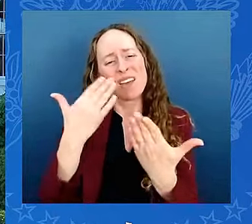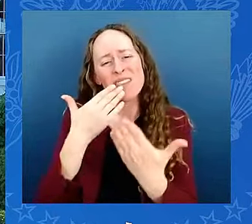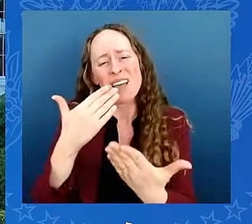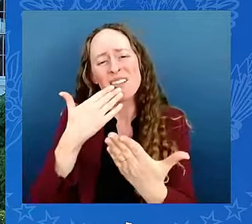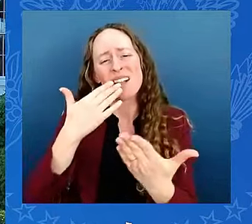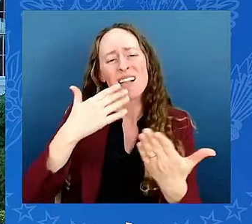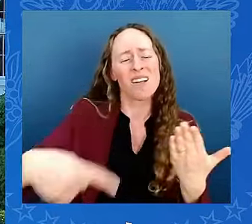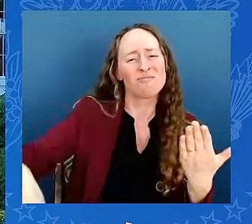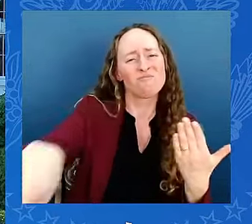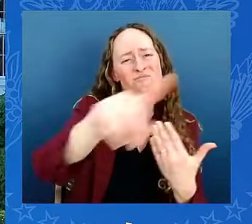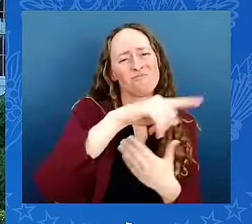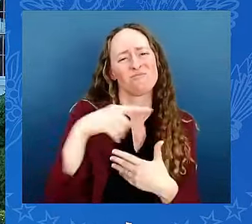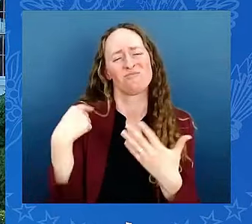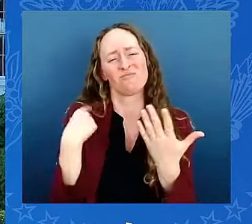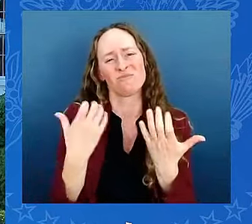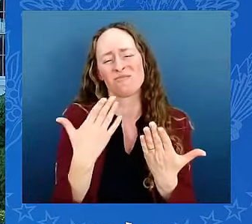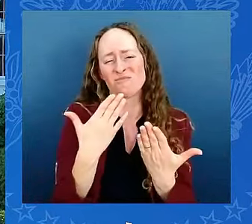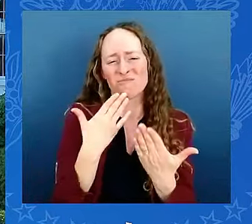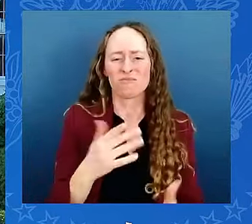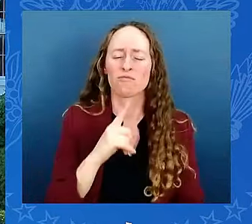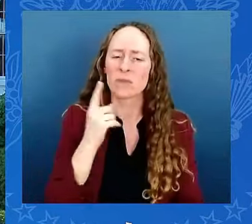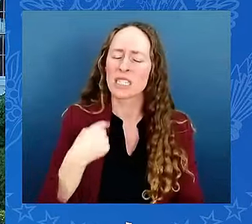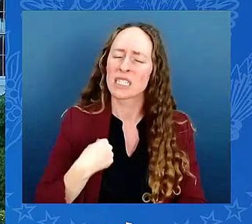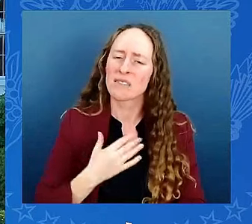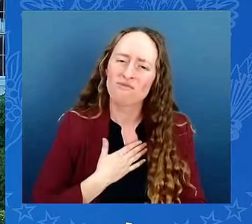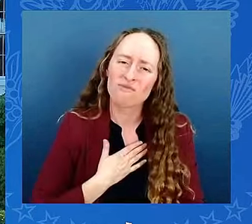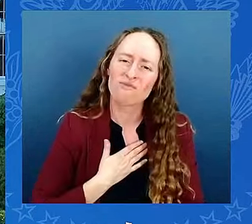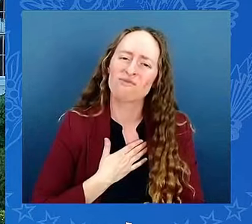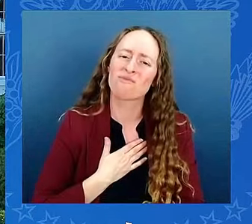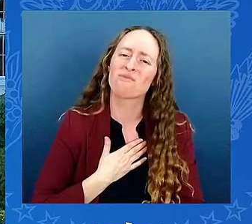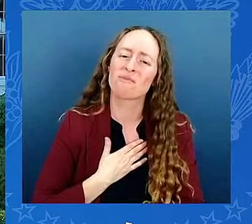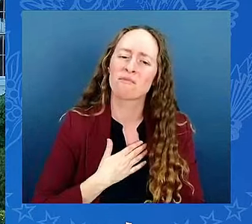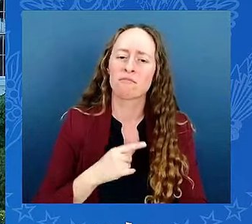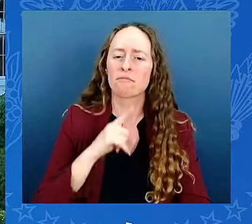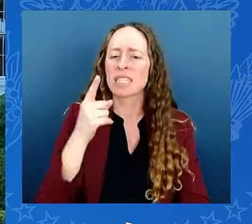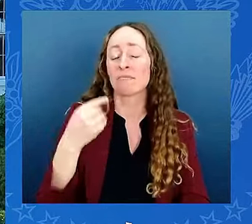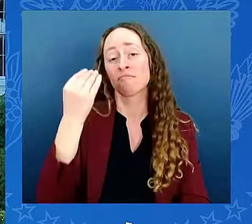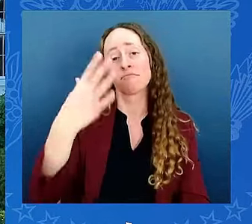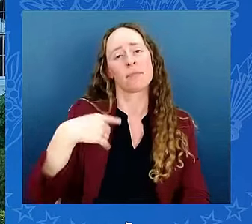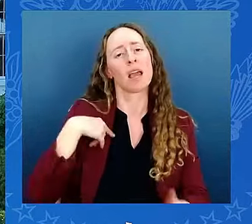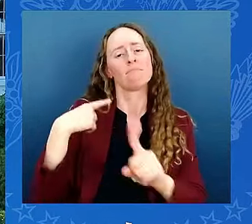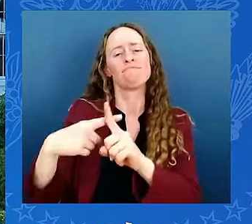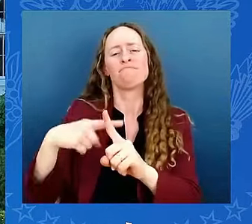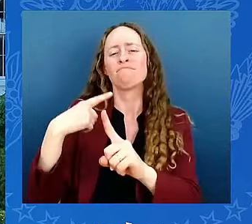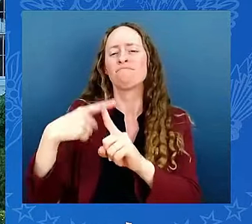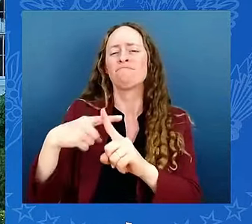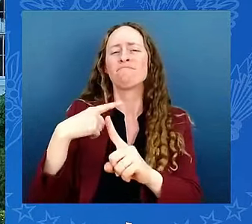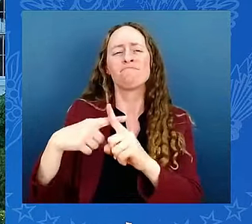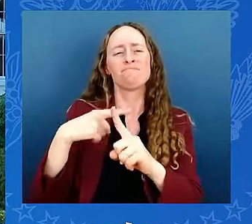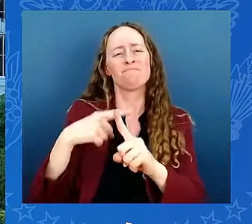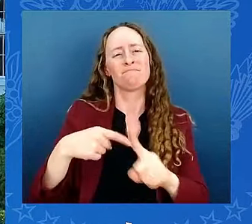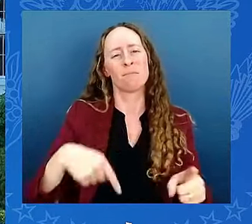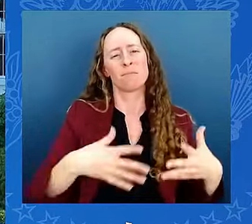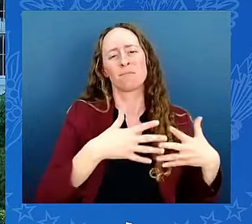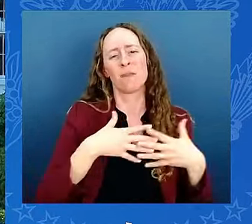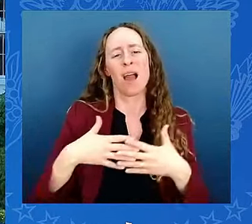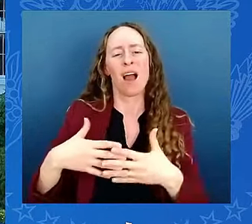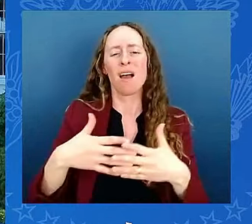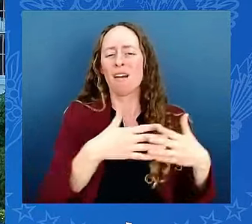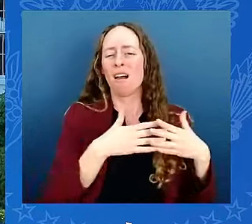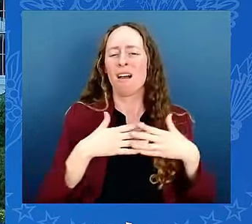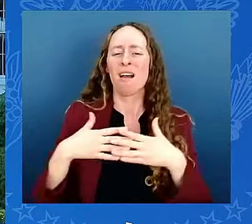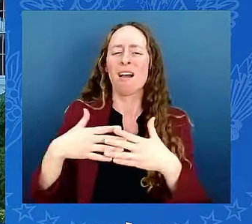heart. I hear about what a terrible nation. I'm an optimistic about our nation. I've never been more optimistic about our future. I really